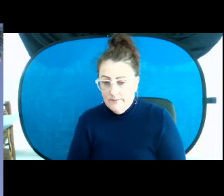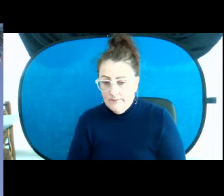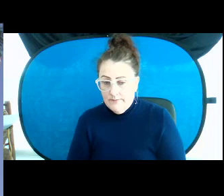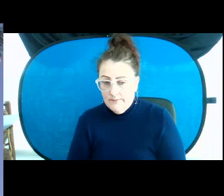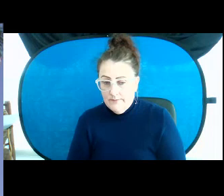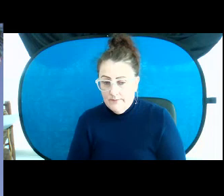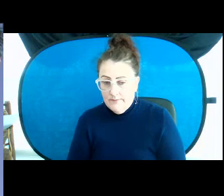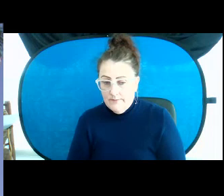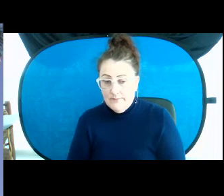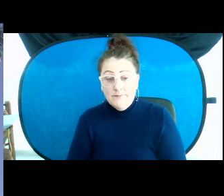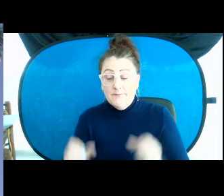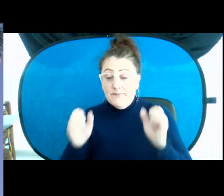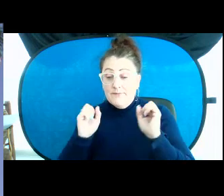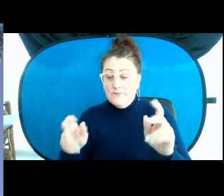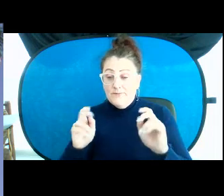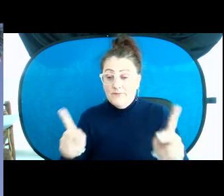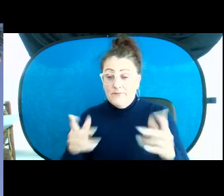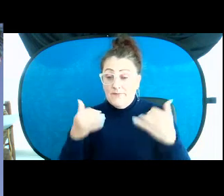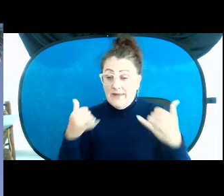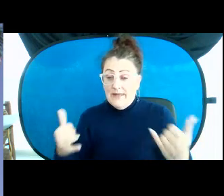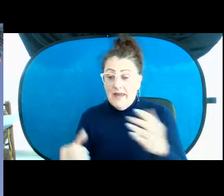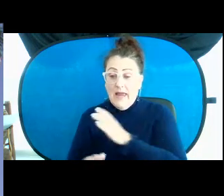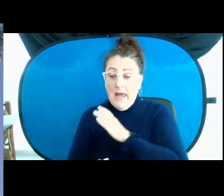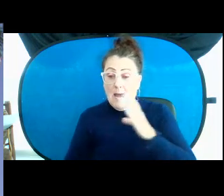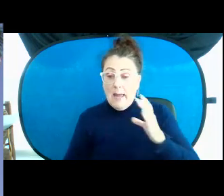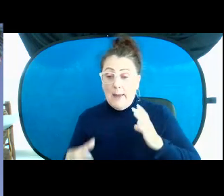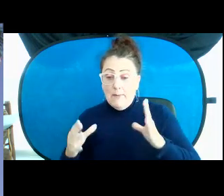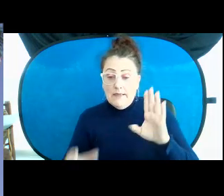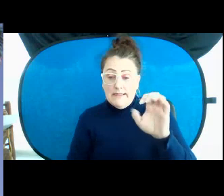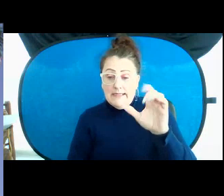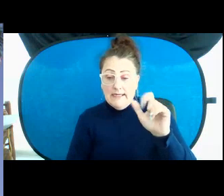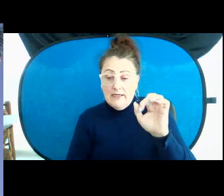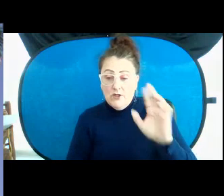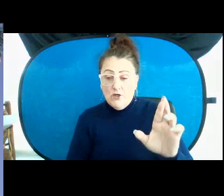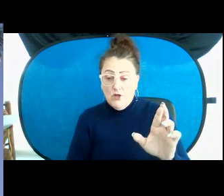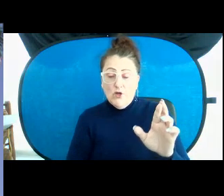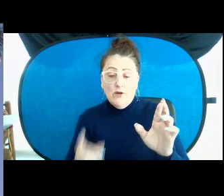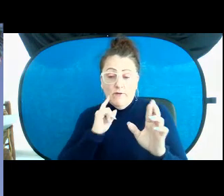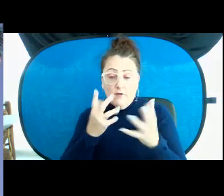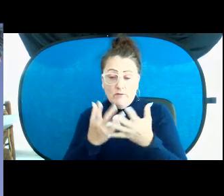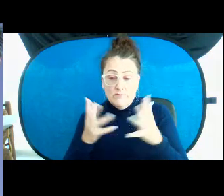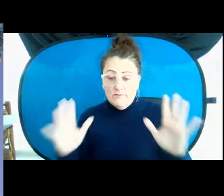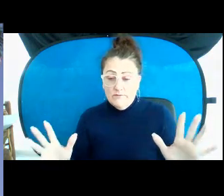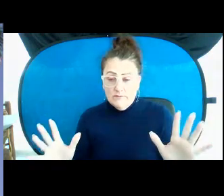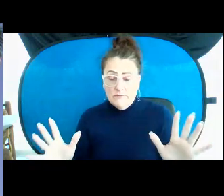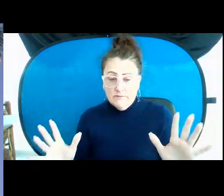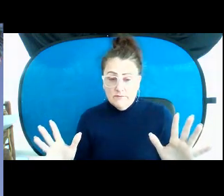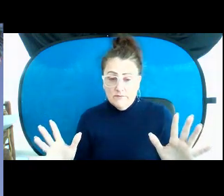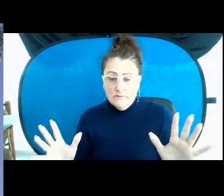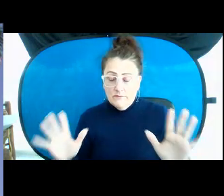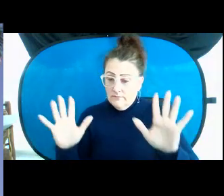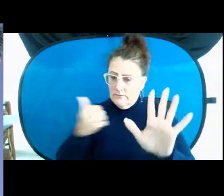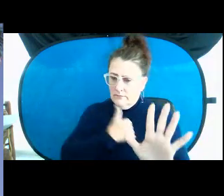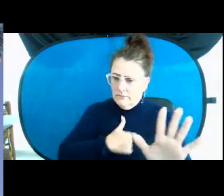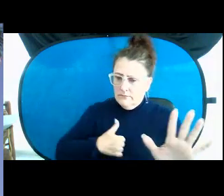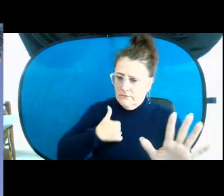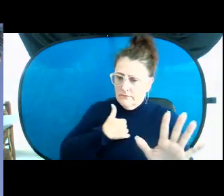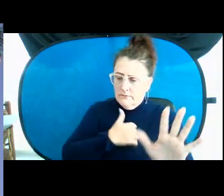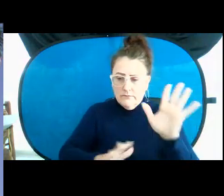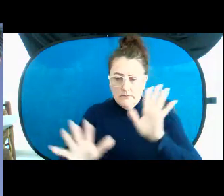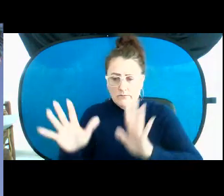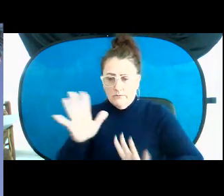All right, thank you. I'd like to turn to Commissioner Eager to lead us in adjournment. Yes, memory. thank you. Oh, Oh, I comment apologize. first. Yeah, I Yes. just wanted to